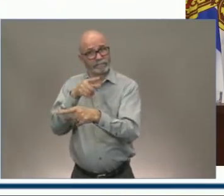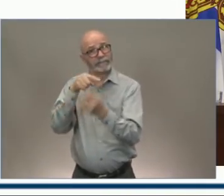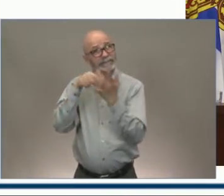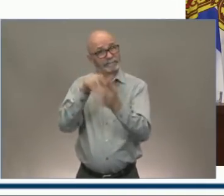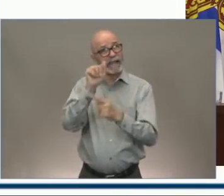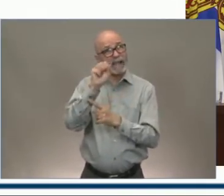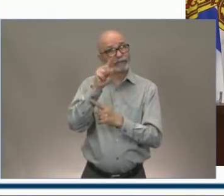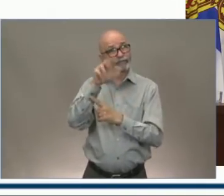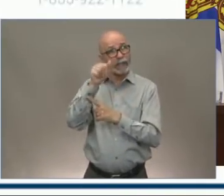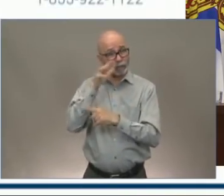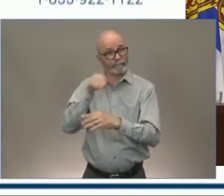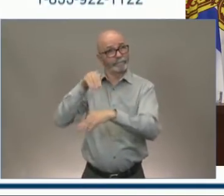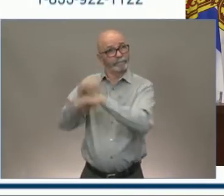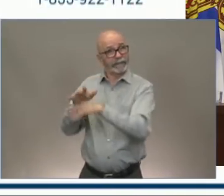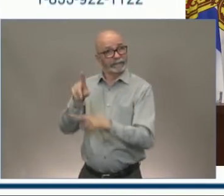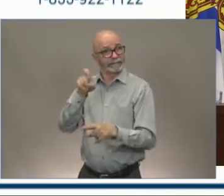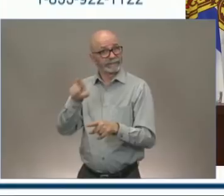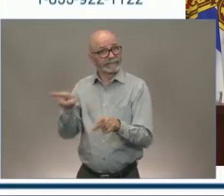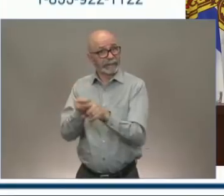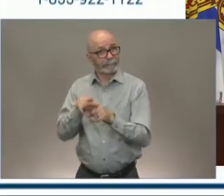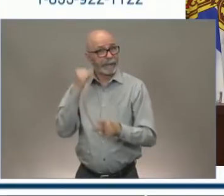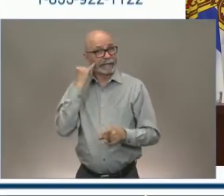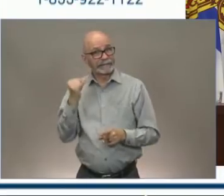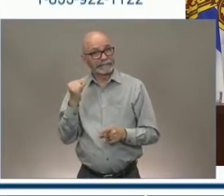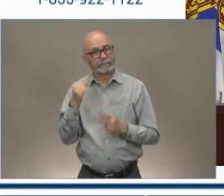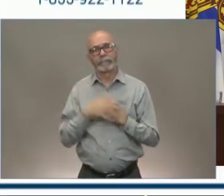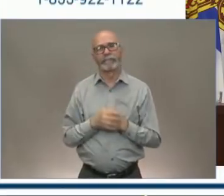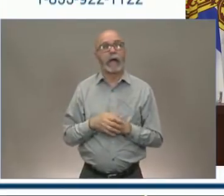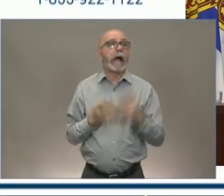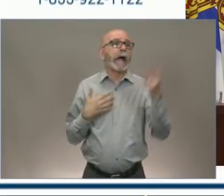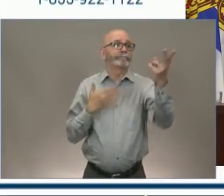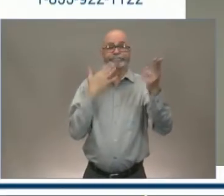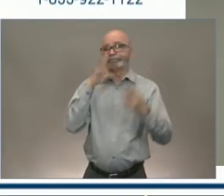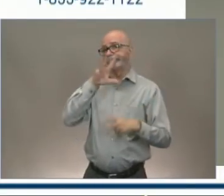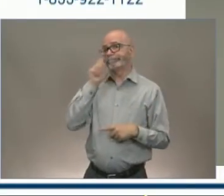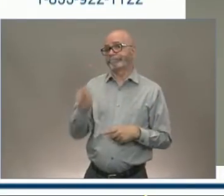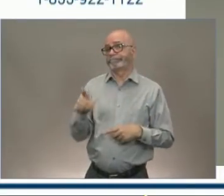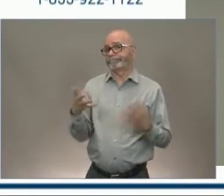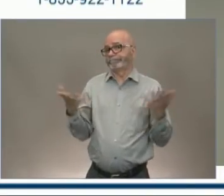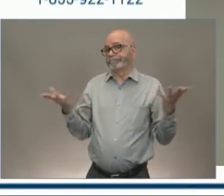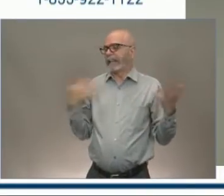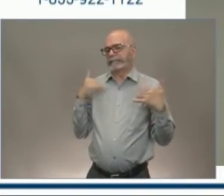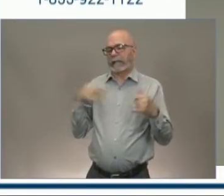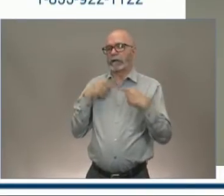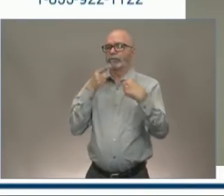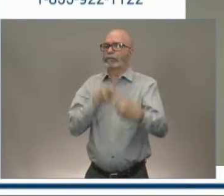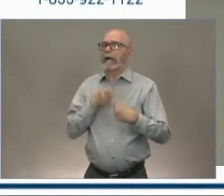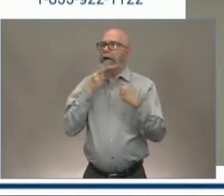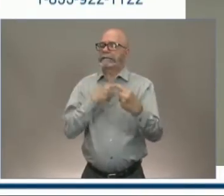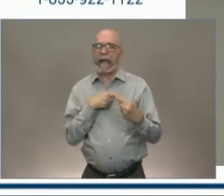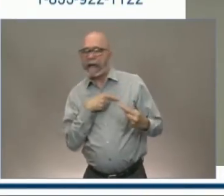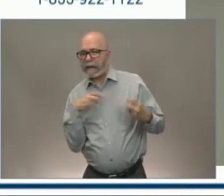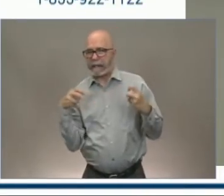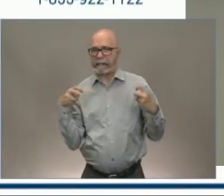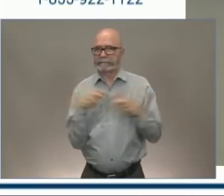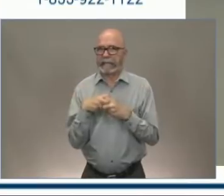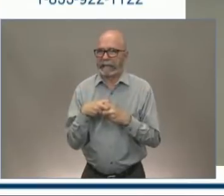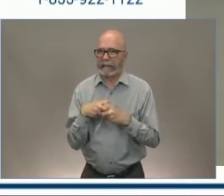that? I mean, that's one of the issues we're grappling with. How do we use this in a way that